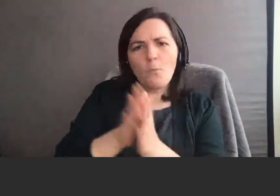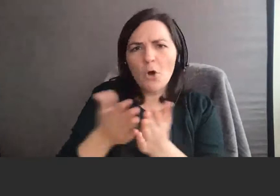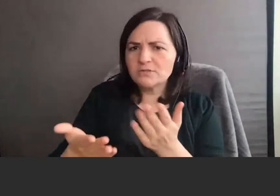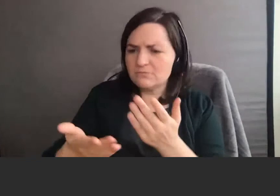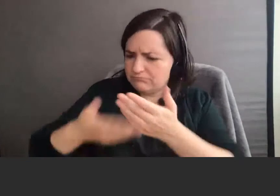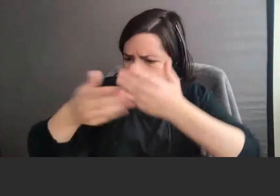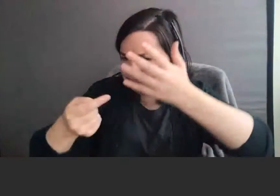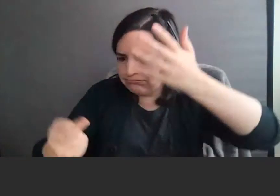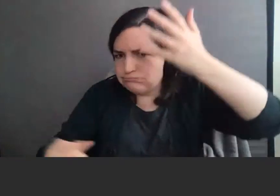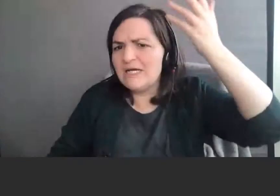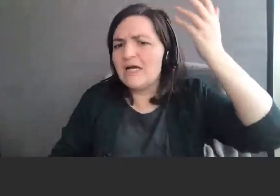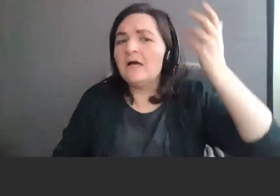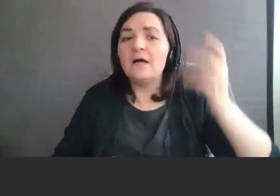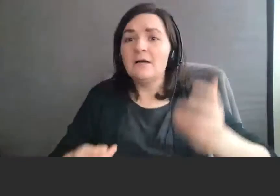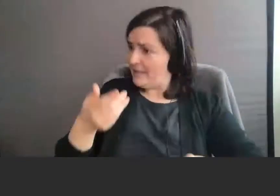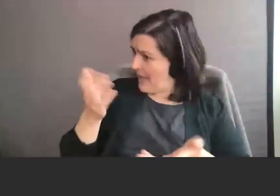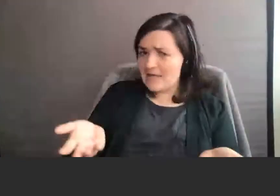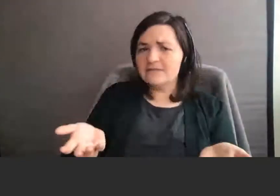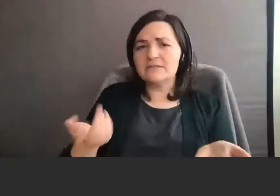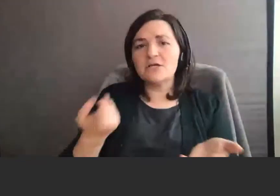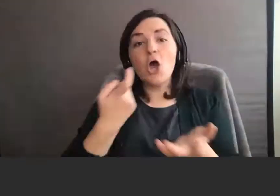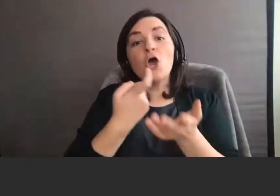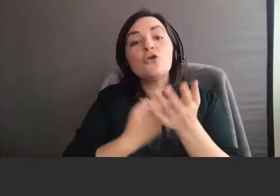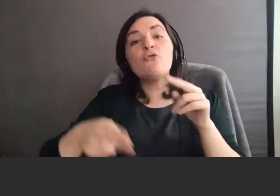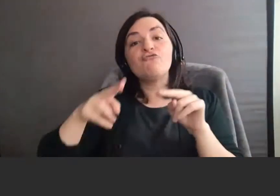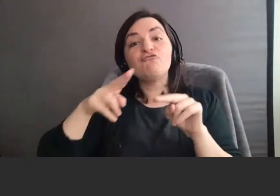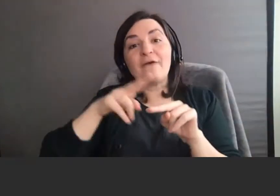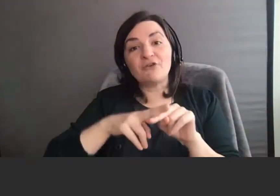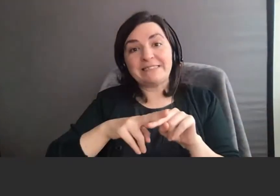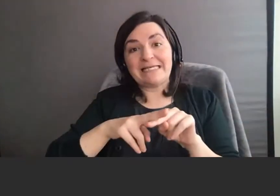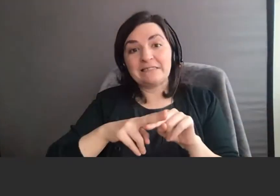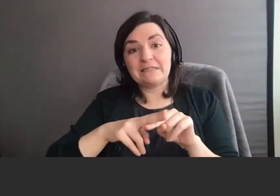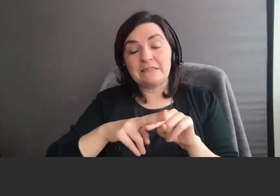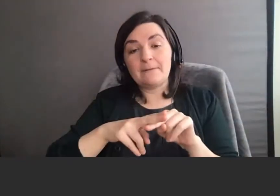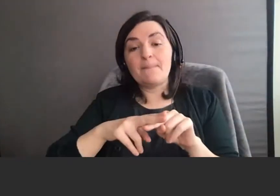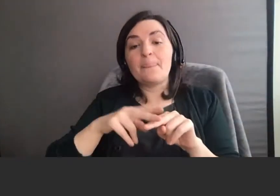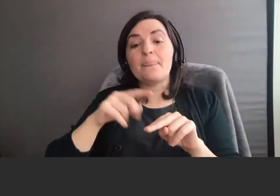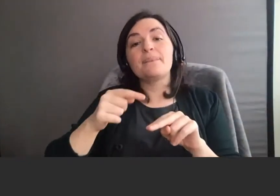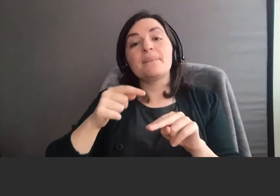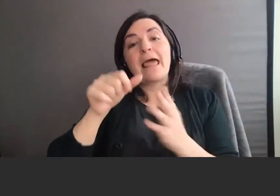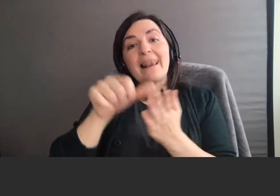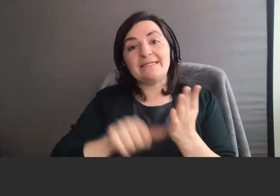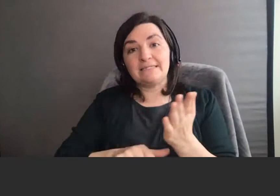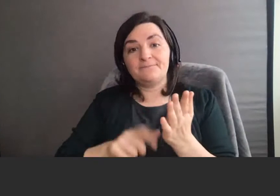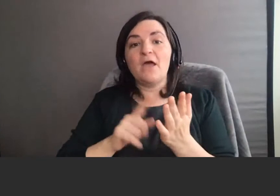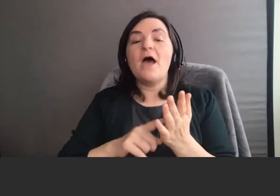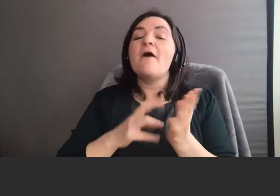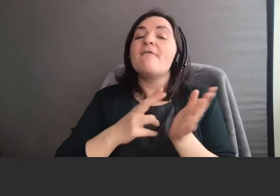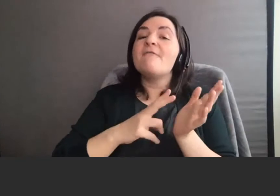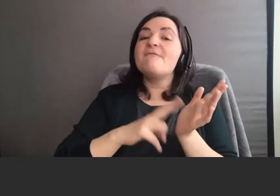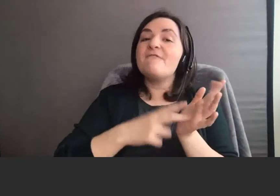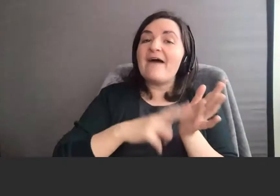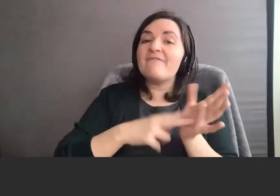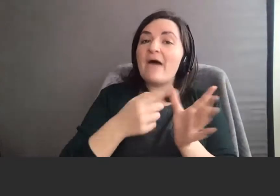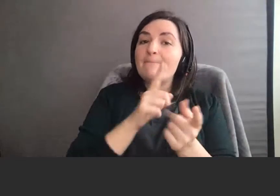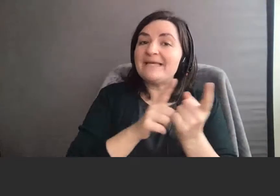So the references you use for the Viva, 3